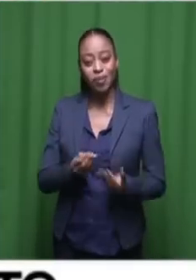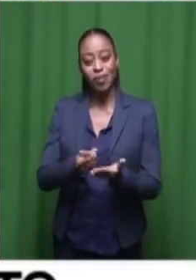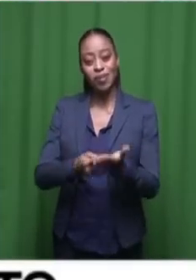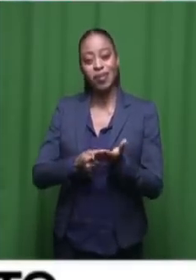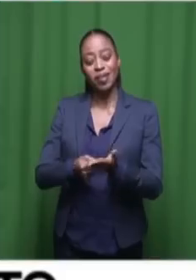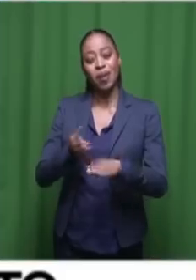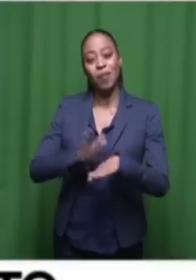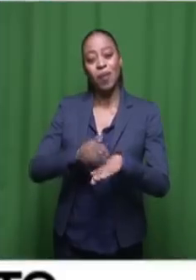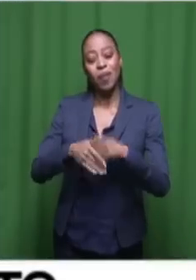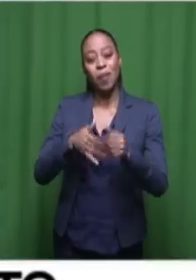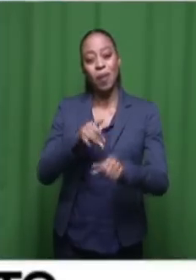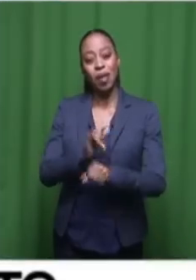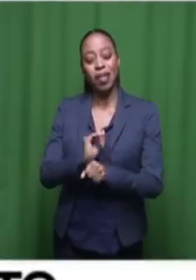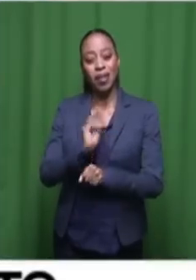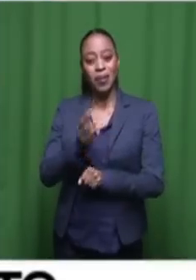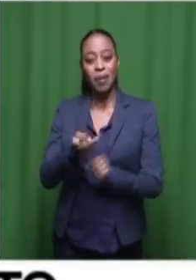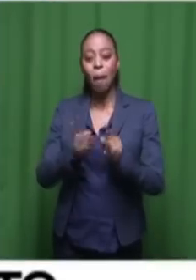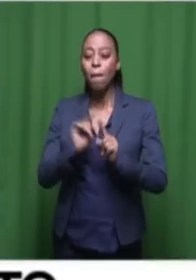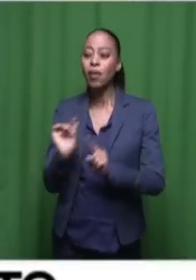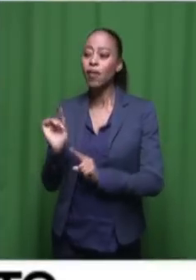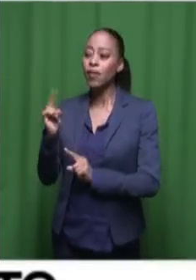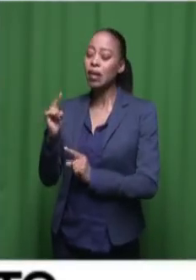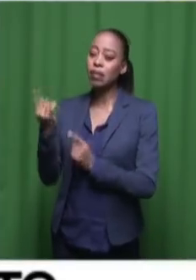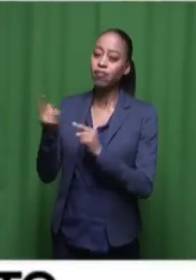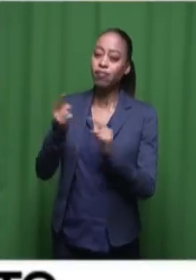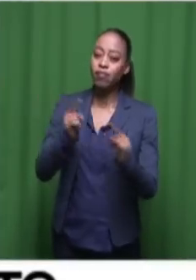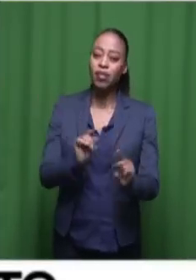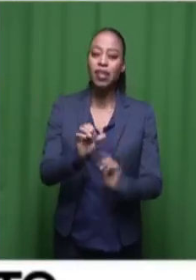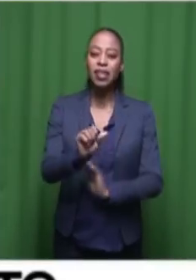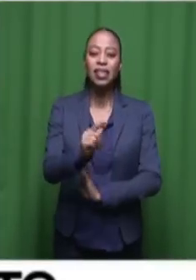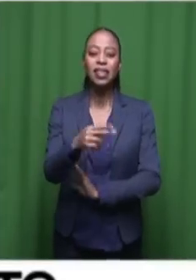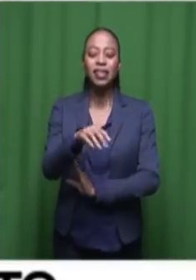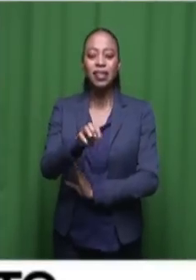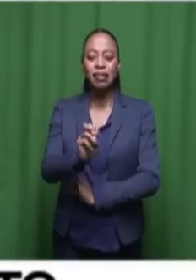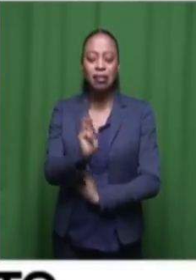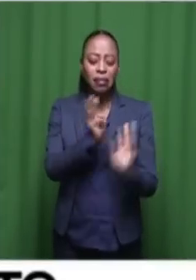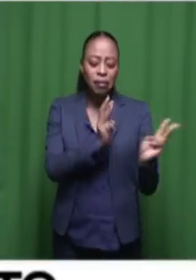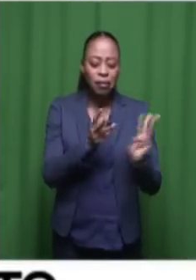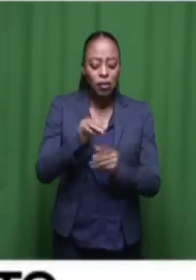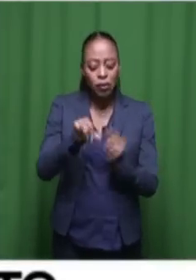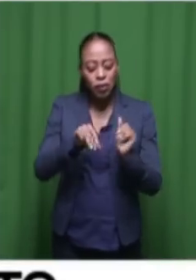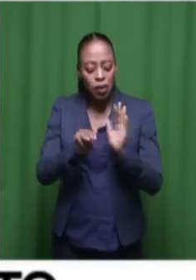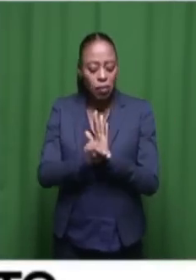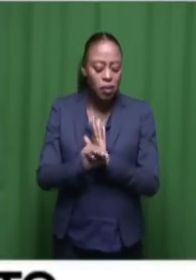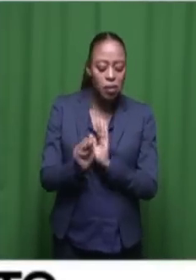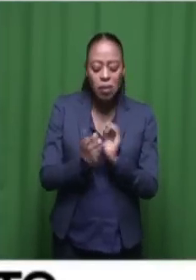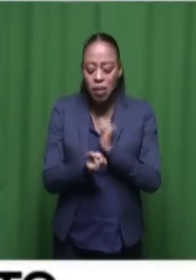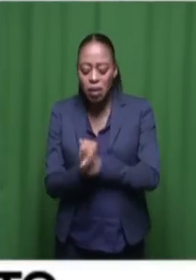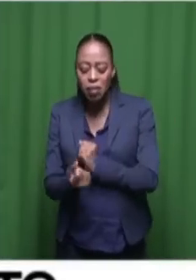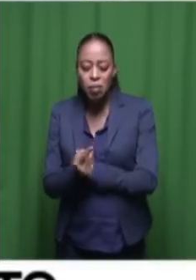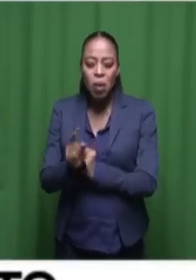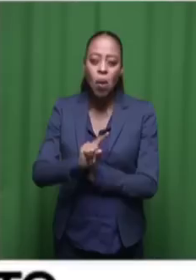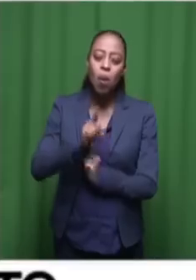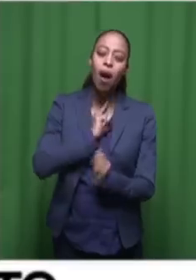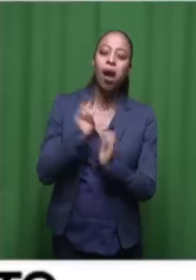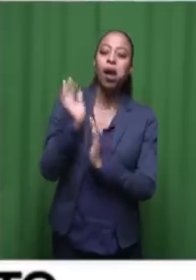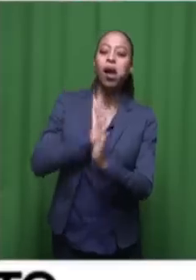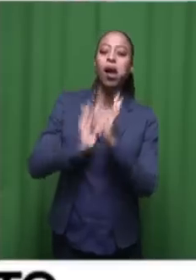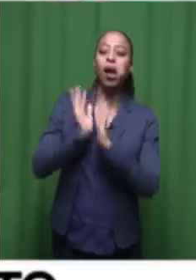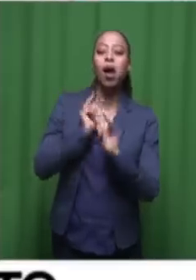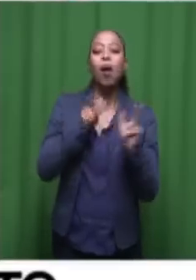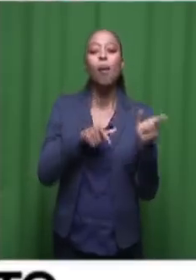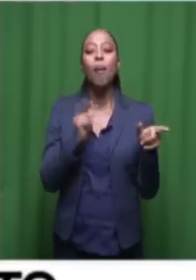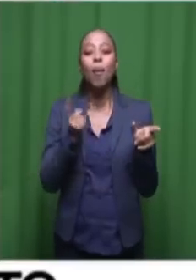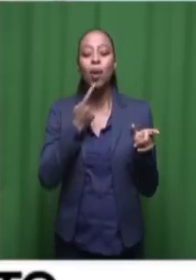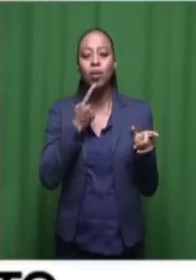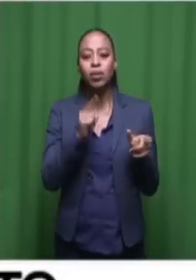that in a while. But first, let's go to Stembiso, who's been watching social media for us, just to get a sense of what people have been